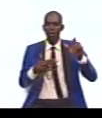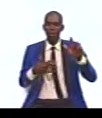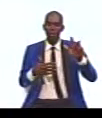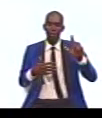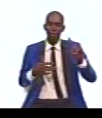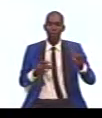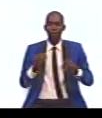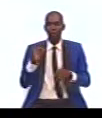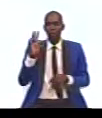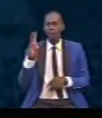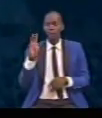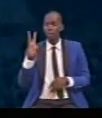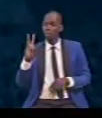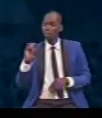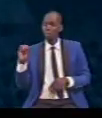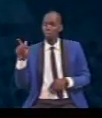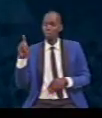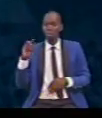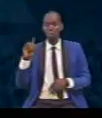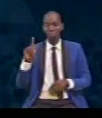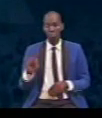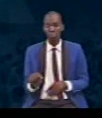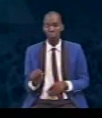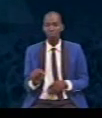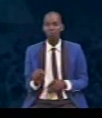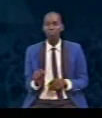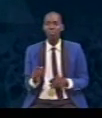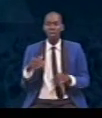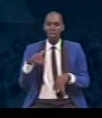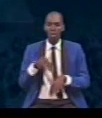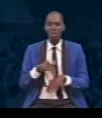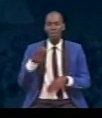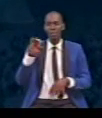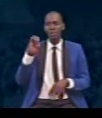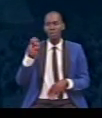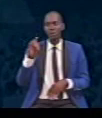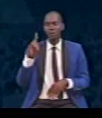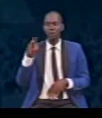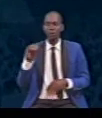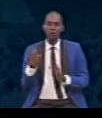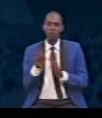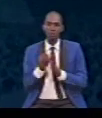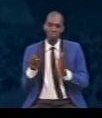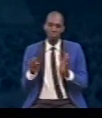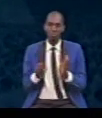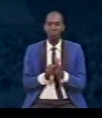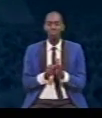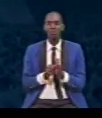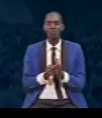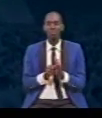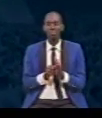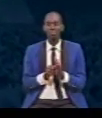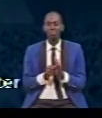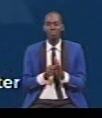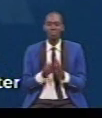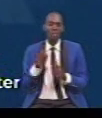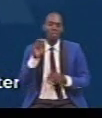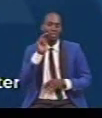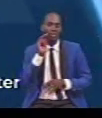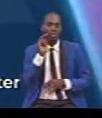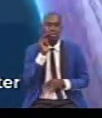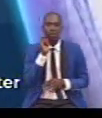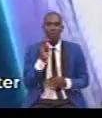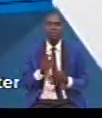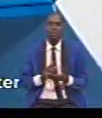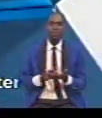600 hours GMT. All events hold at Garrick Memorial Grammar School Ground, Benin City, Edo State, Nigeria.